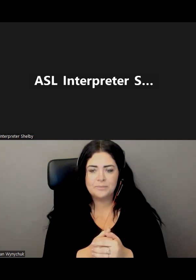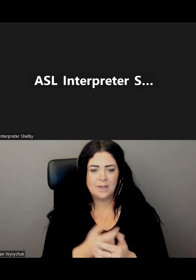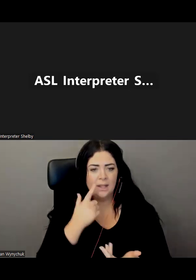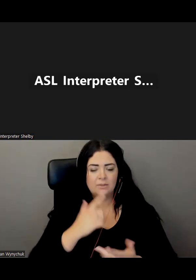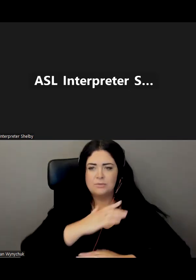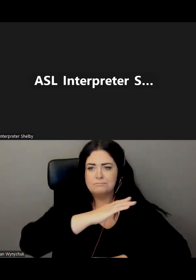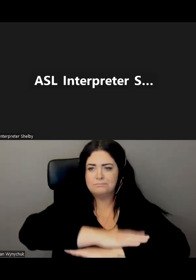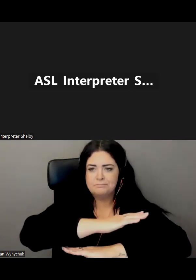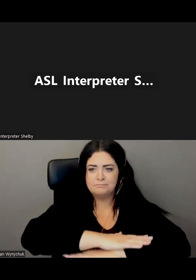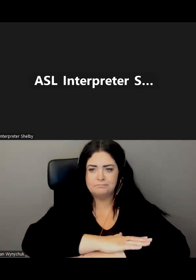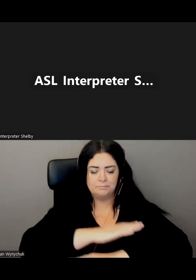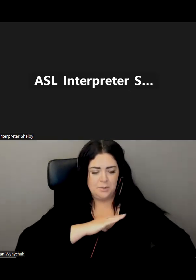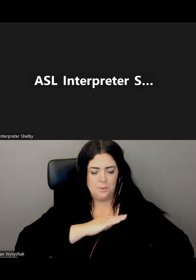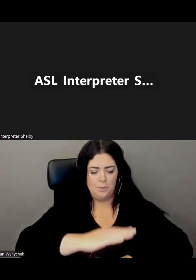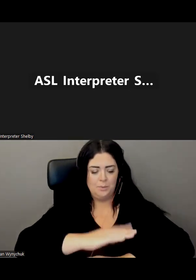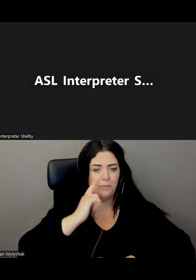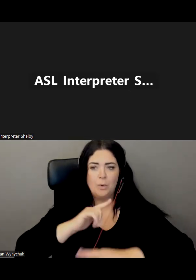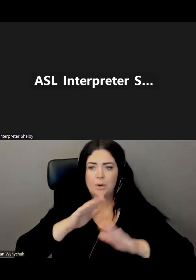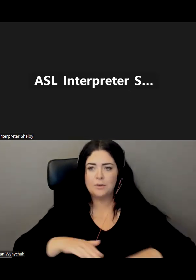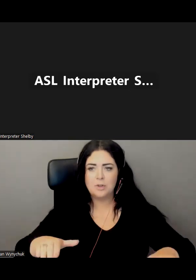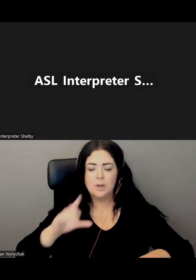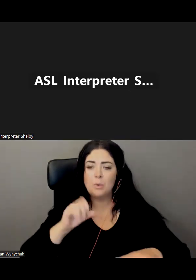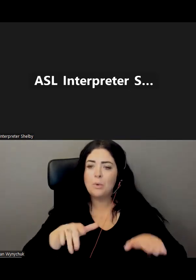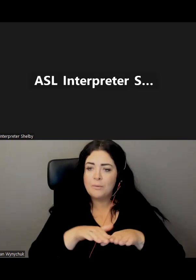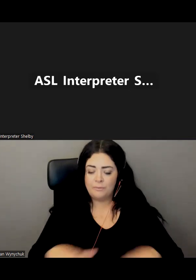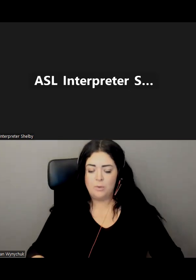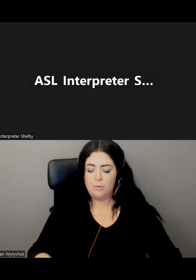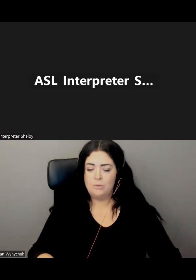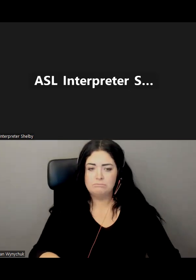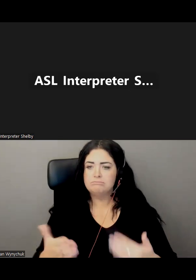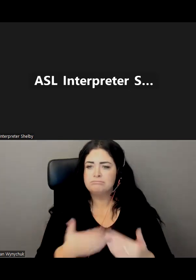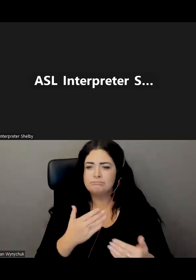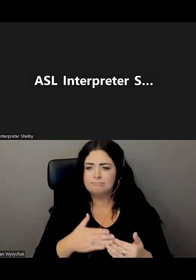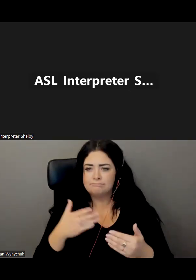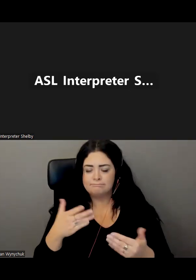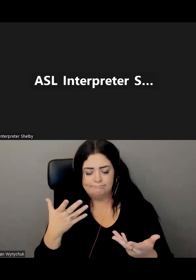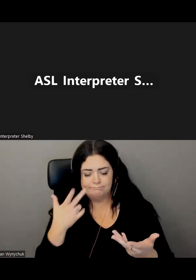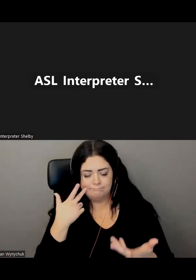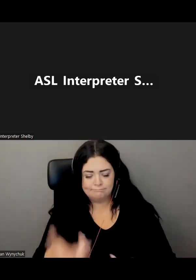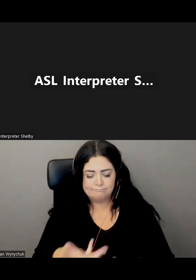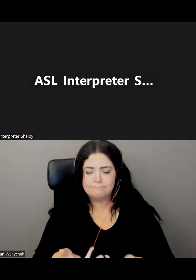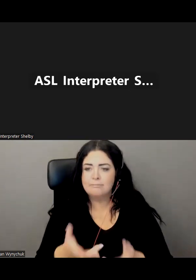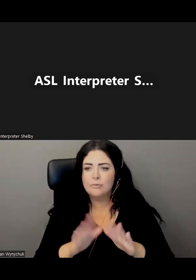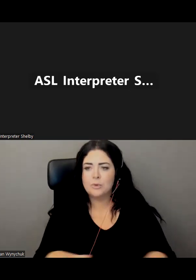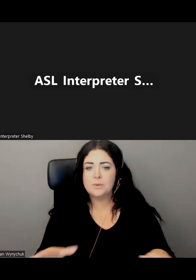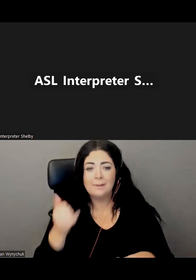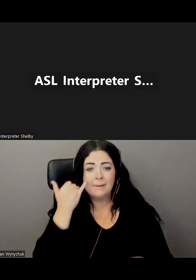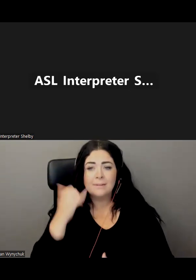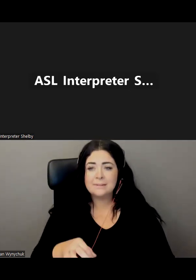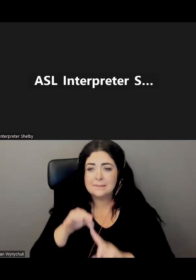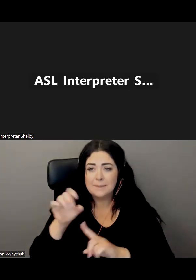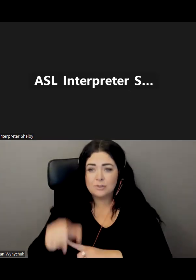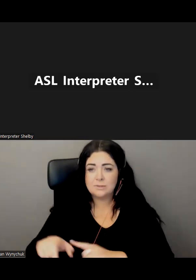on a desk, or you can have it down on the floor. It's really accessible, even if you have a special needs class or